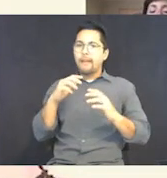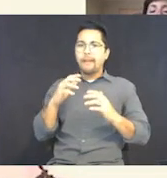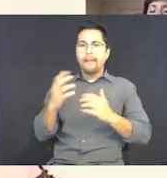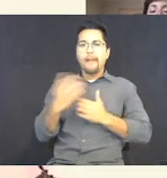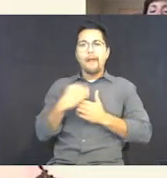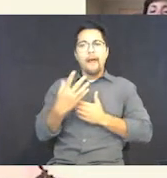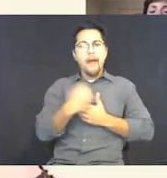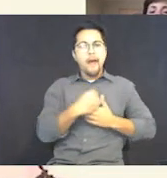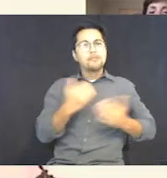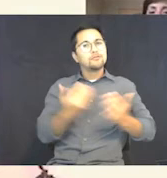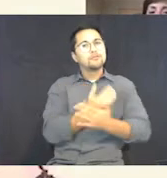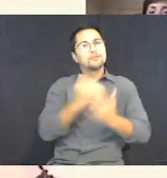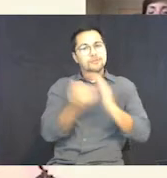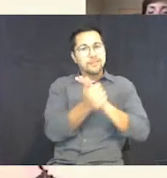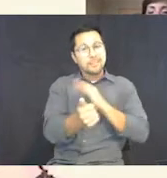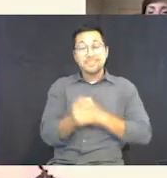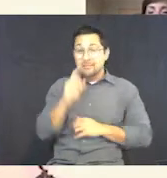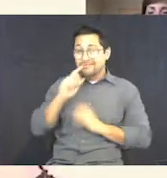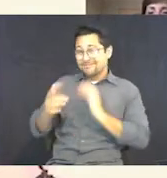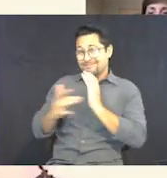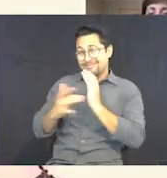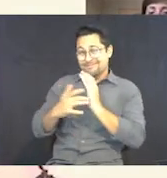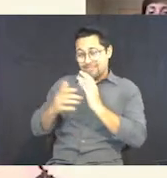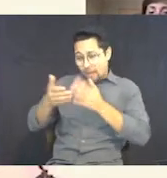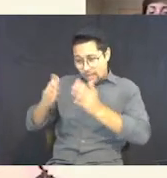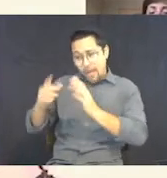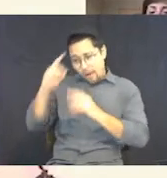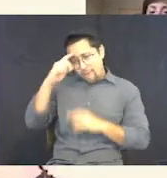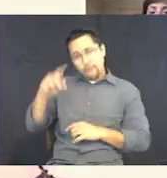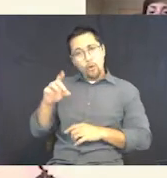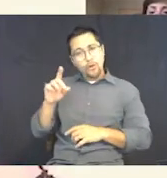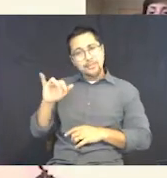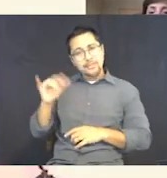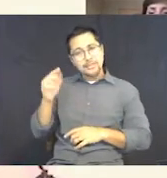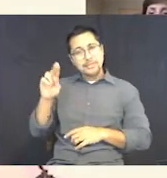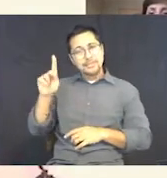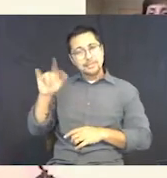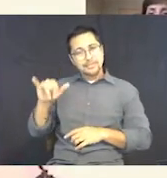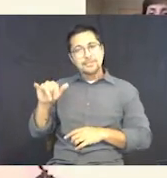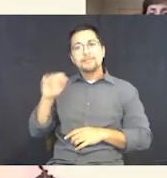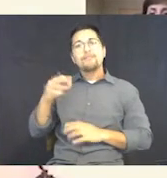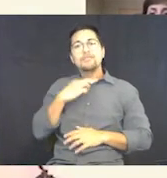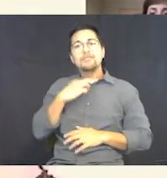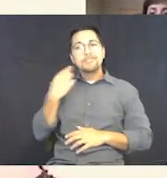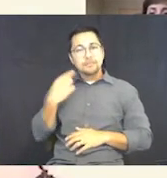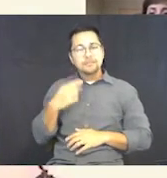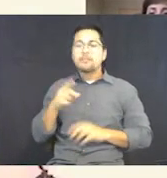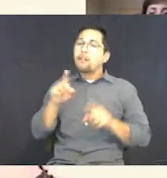somebody on one's support team can get notified if help is truly needed.